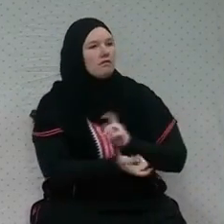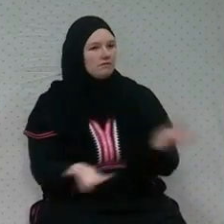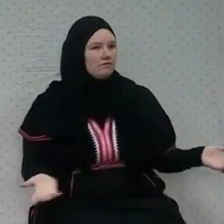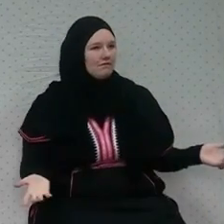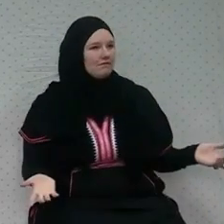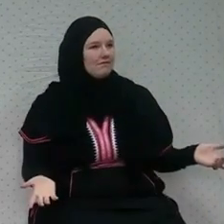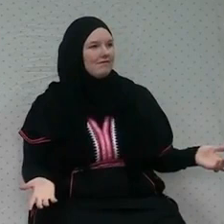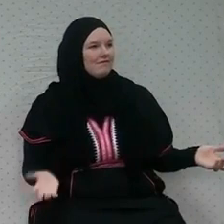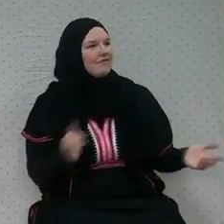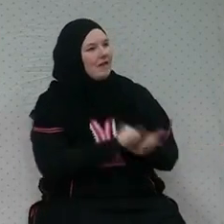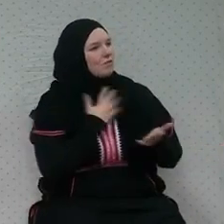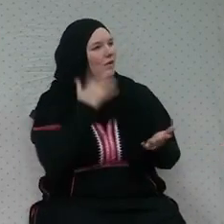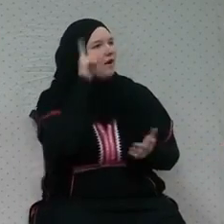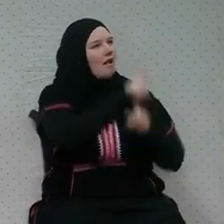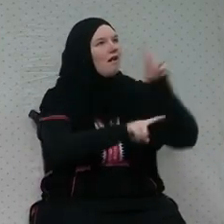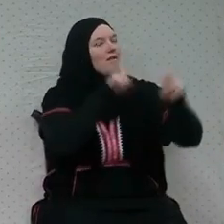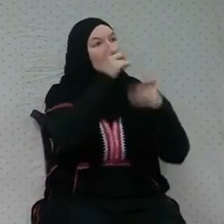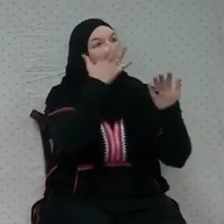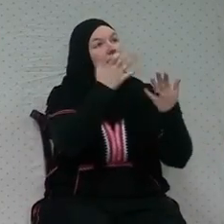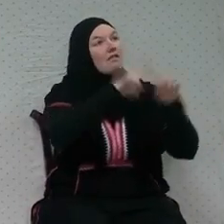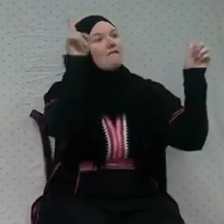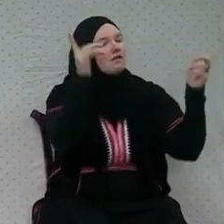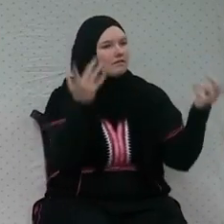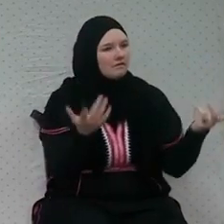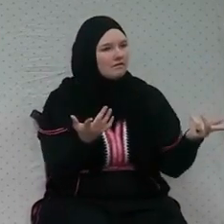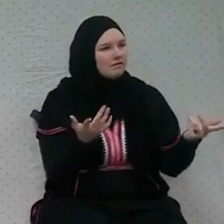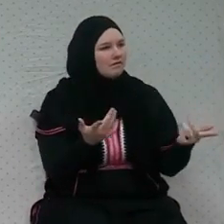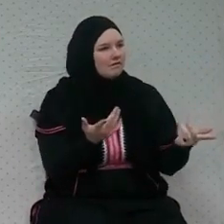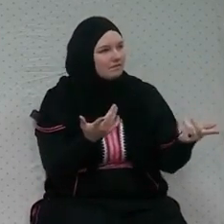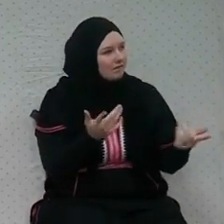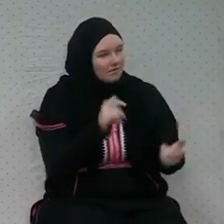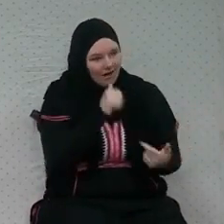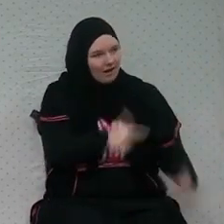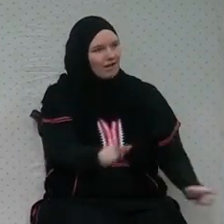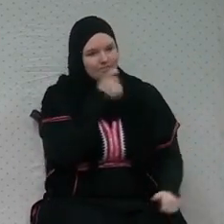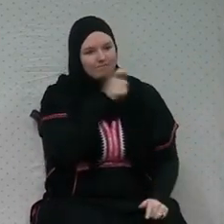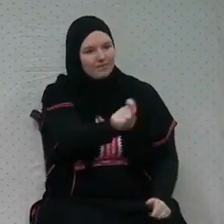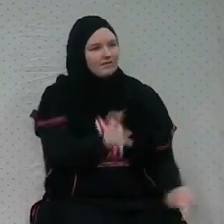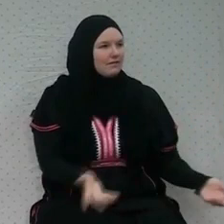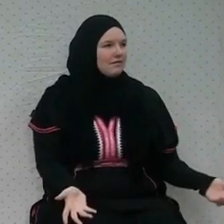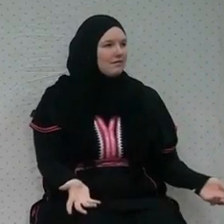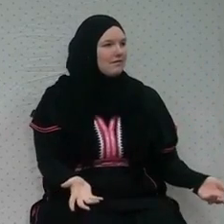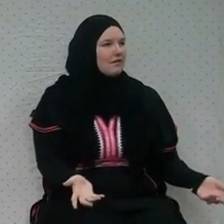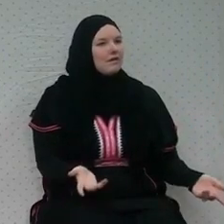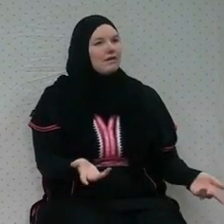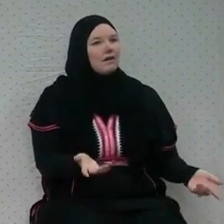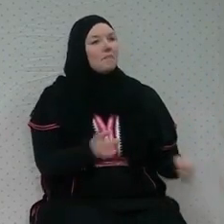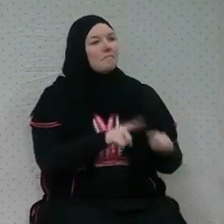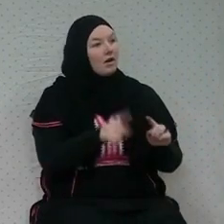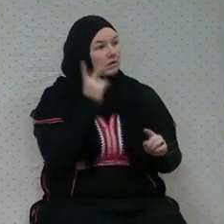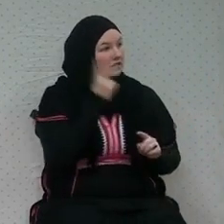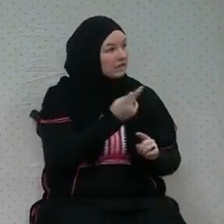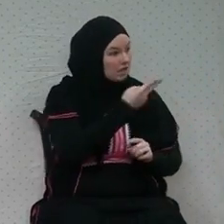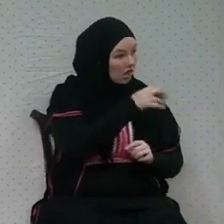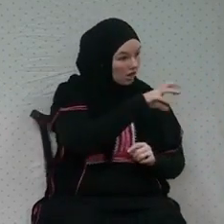That's all what we have. But if we are afraid, if we see what is haram as hellfire and